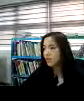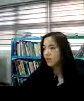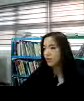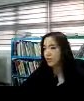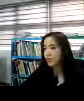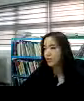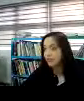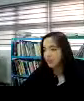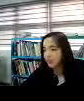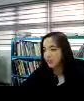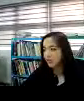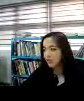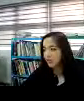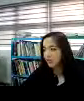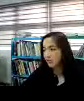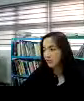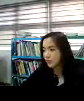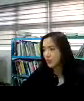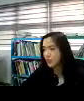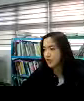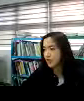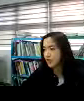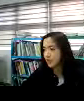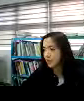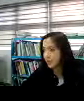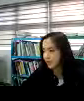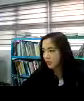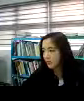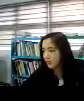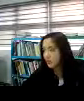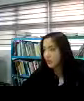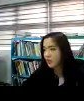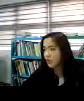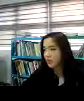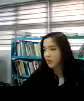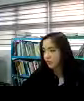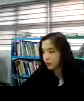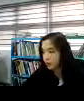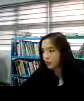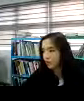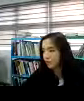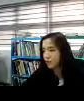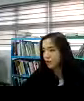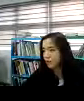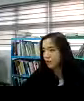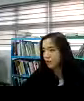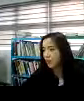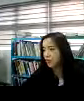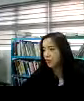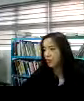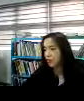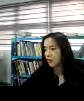are defined here. So for this one, it's non-print. This one is a book. Nandito